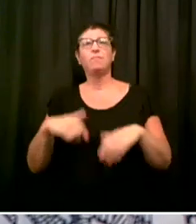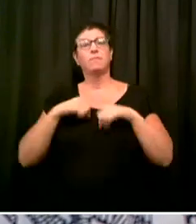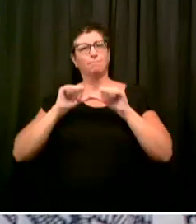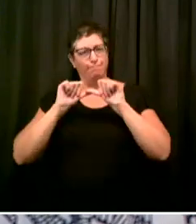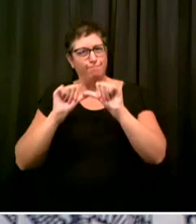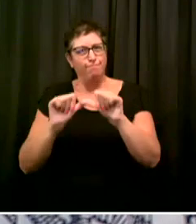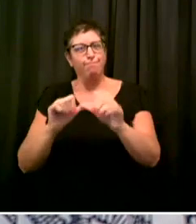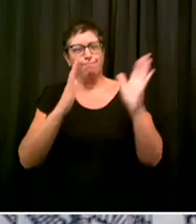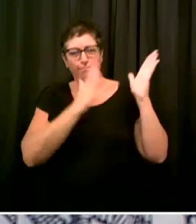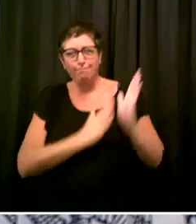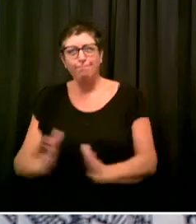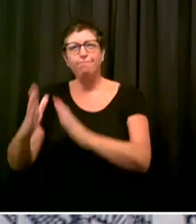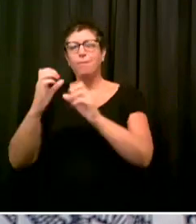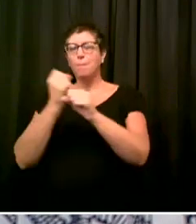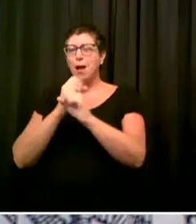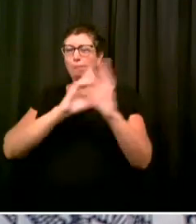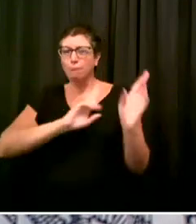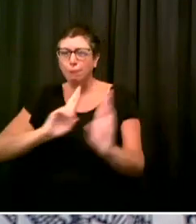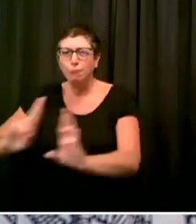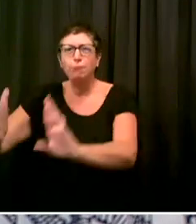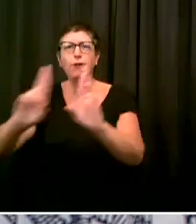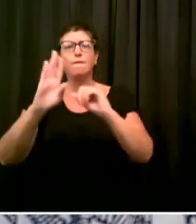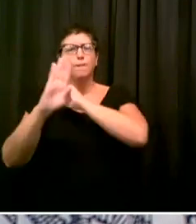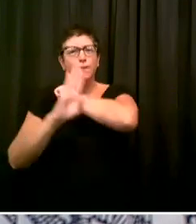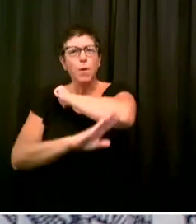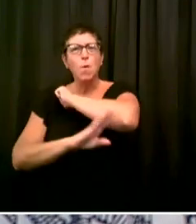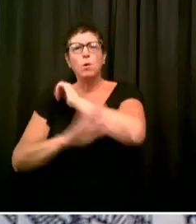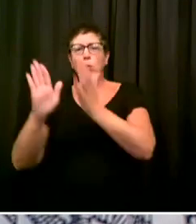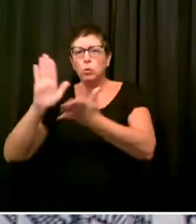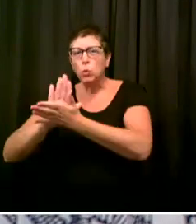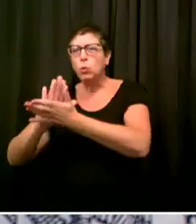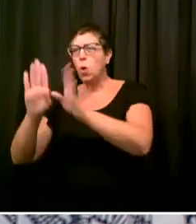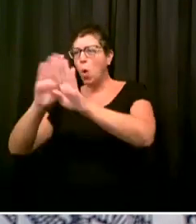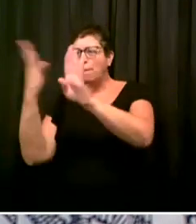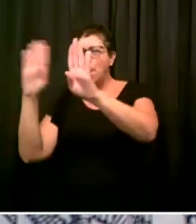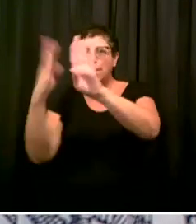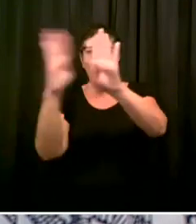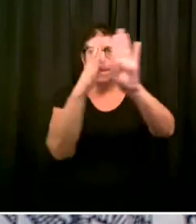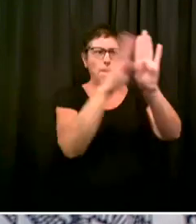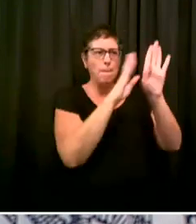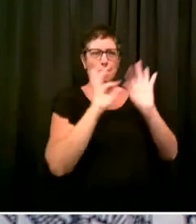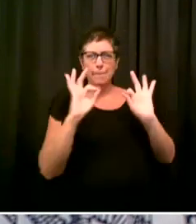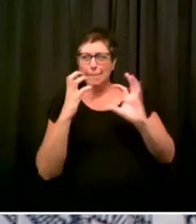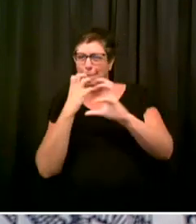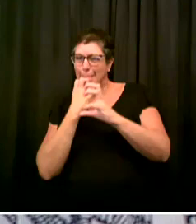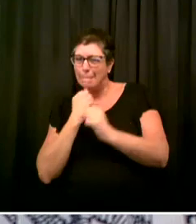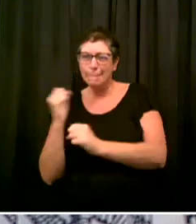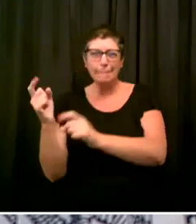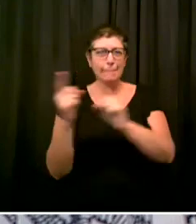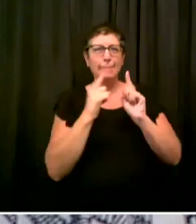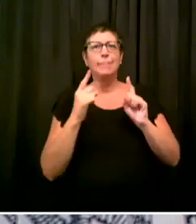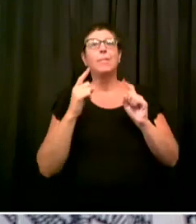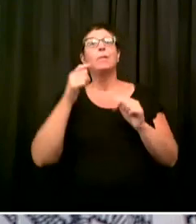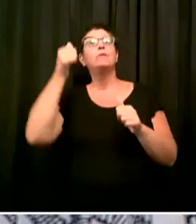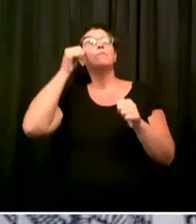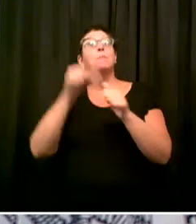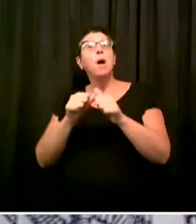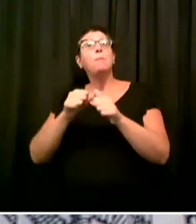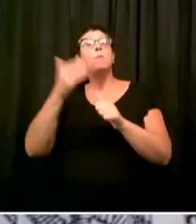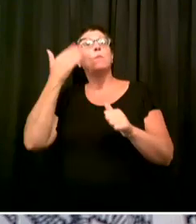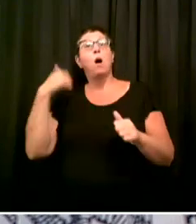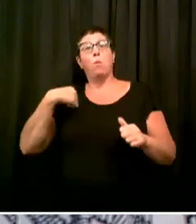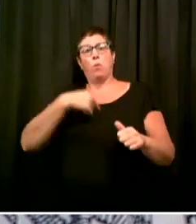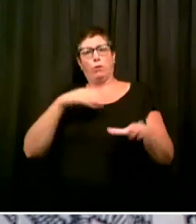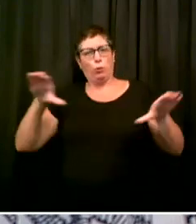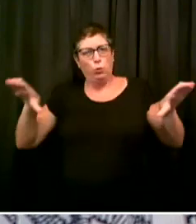and embrace our children after everything they've been through, we remember why we do what we do. Because